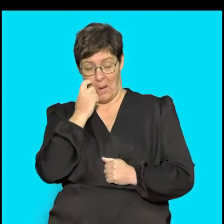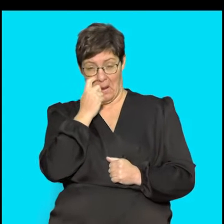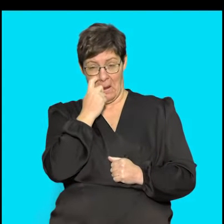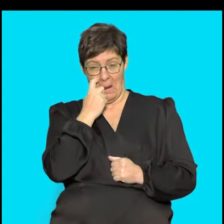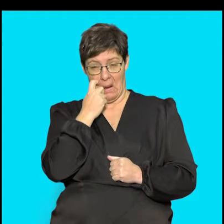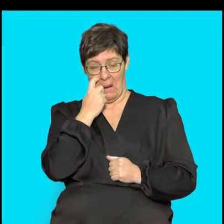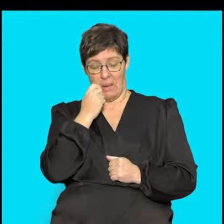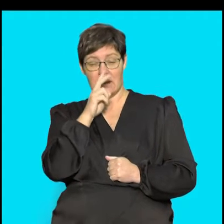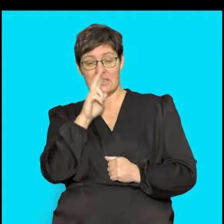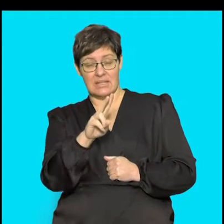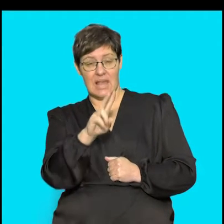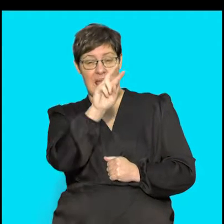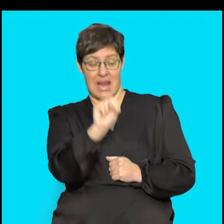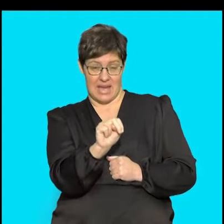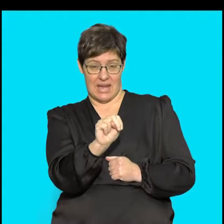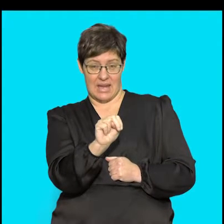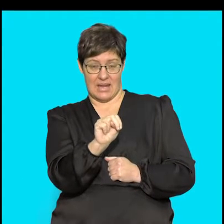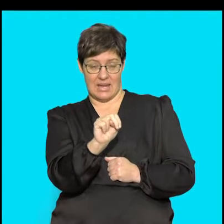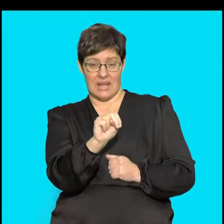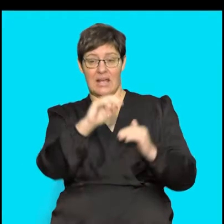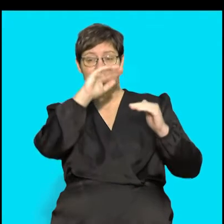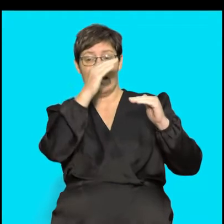I want you to see that our nitrogen